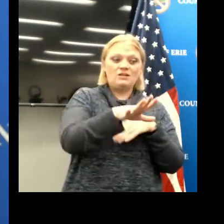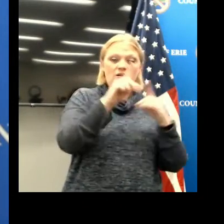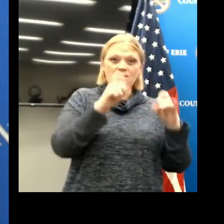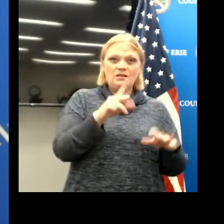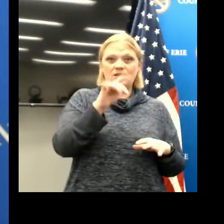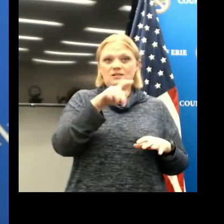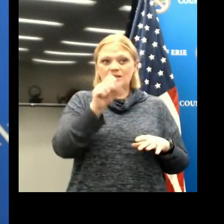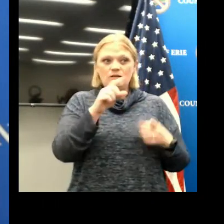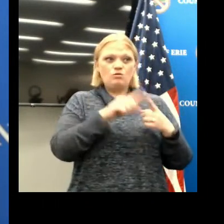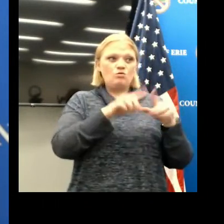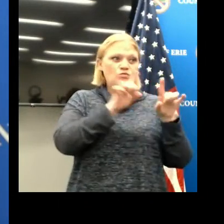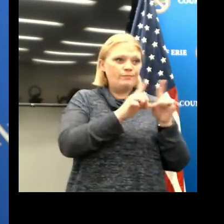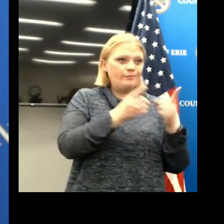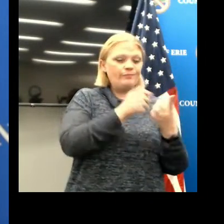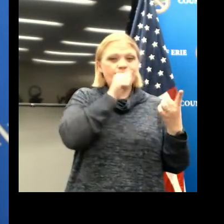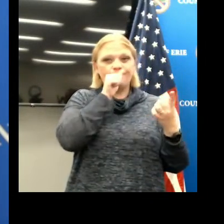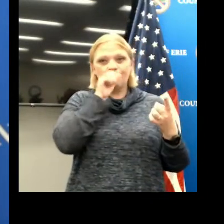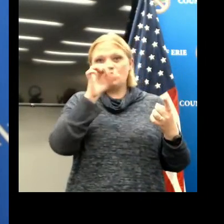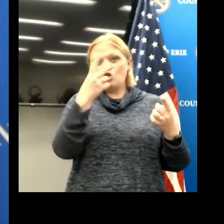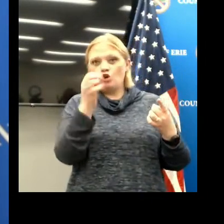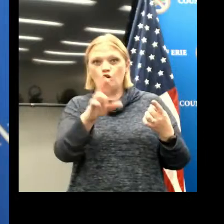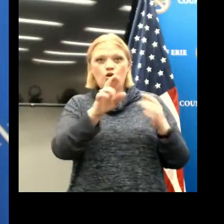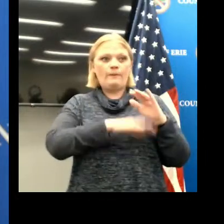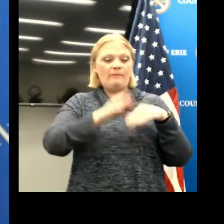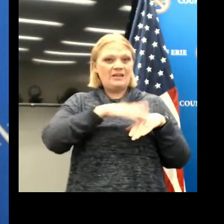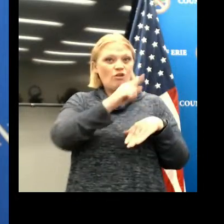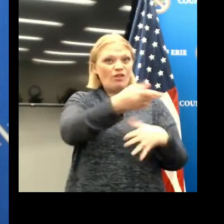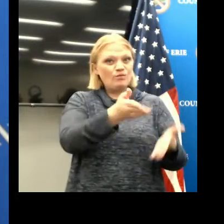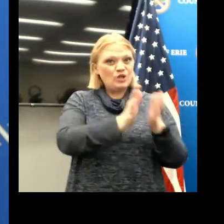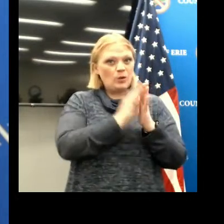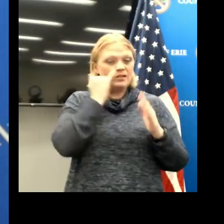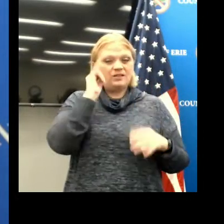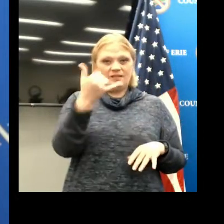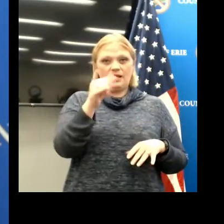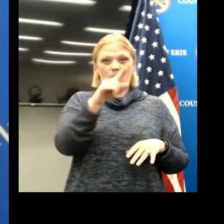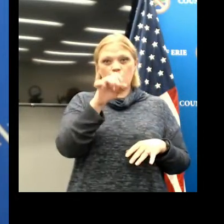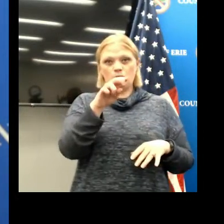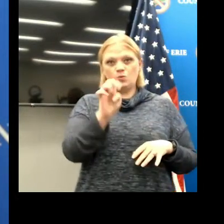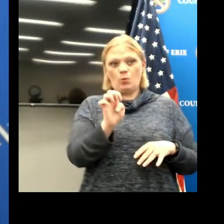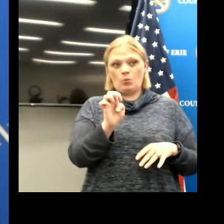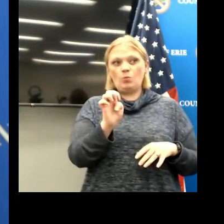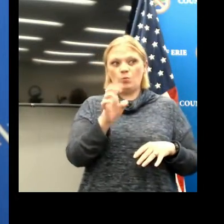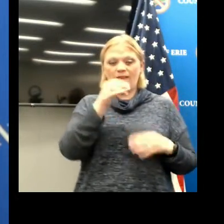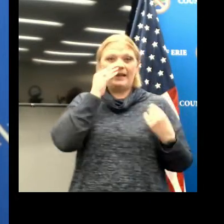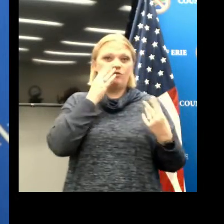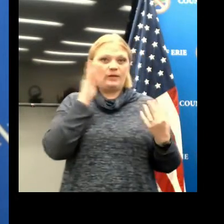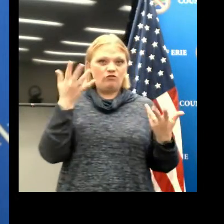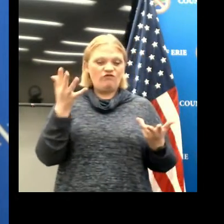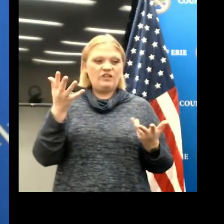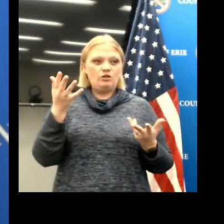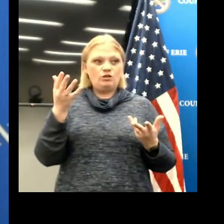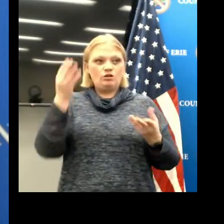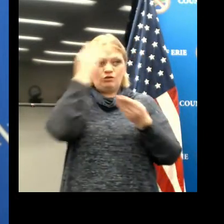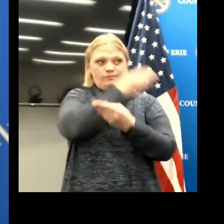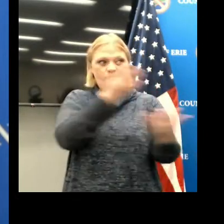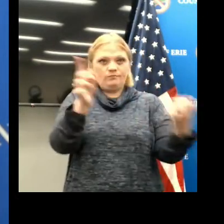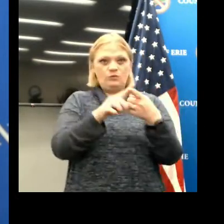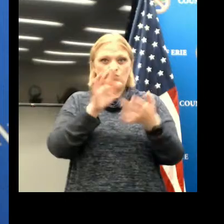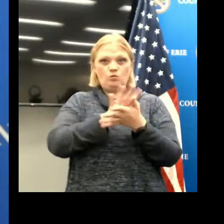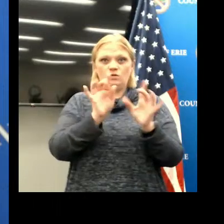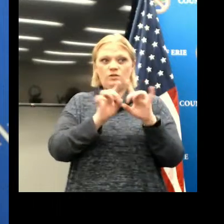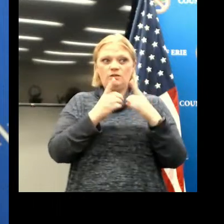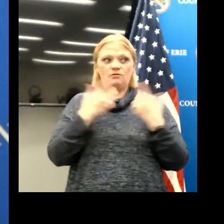charter schools, private schools, based on the request if they're in the yellow zone, and that information has been provided to school districts